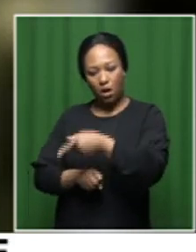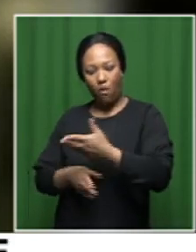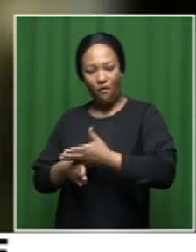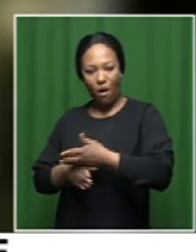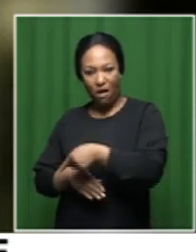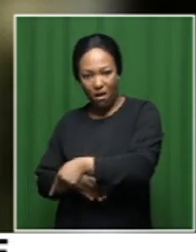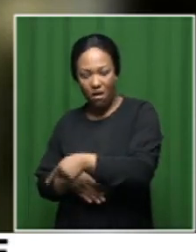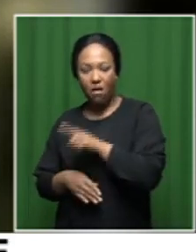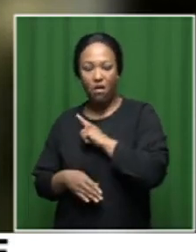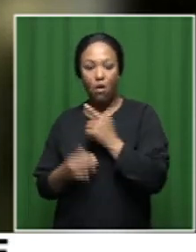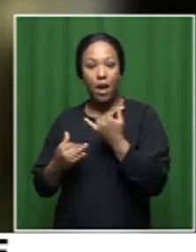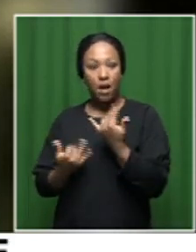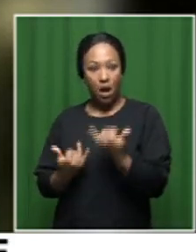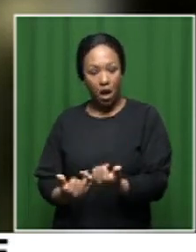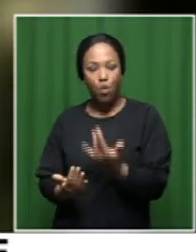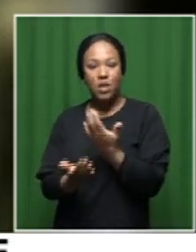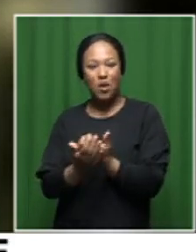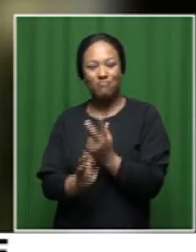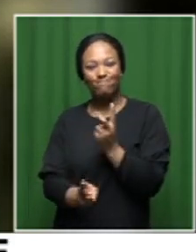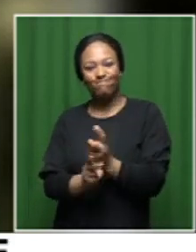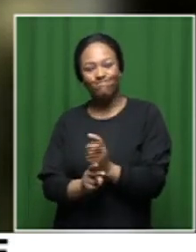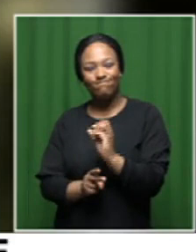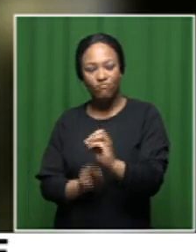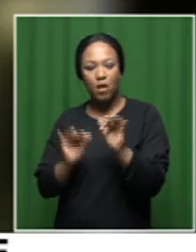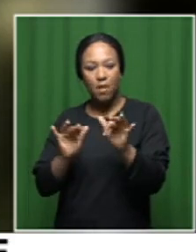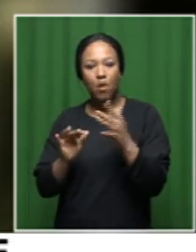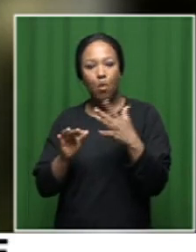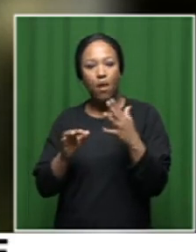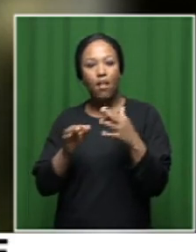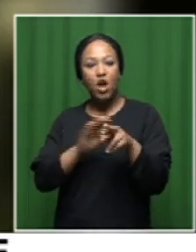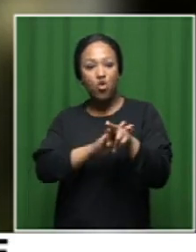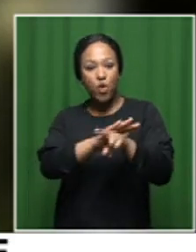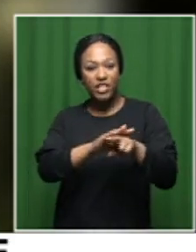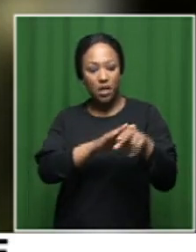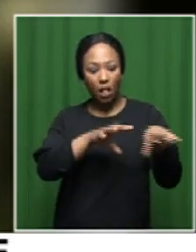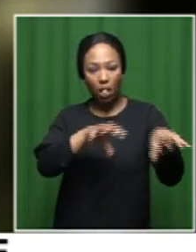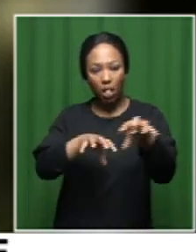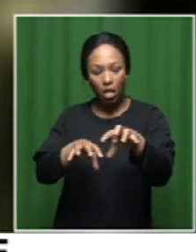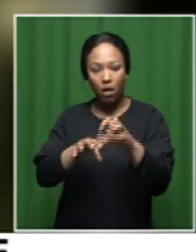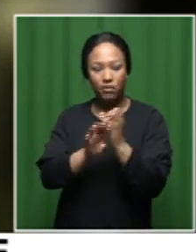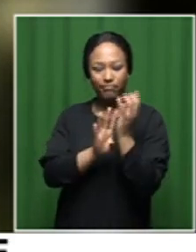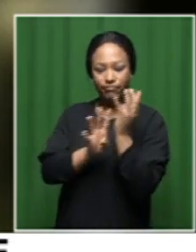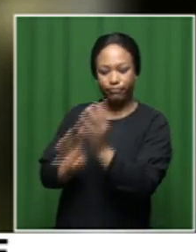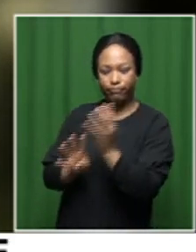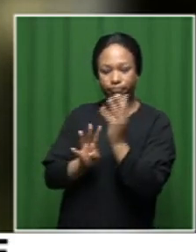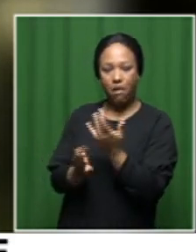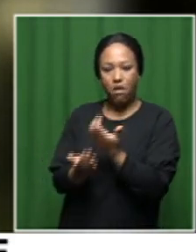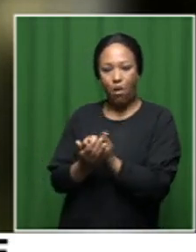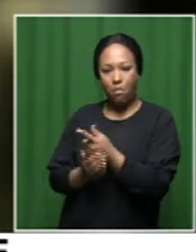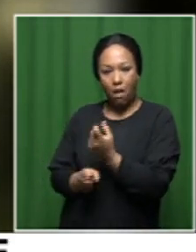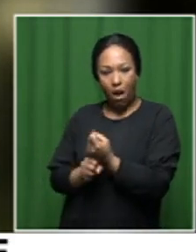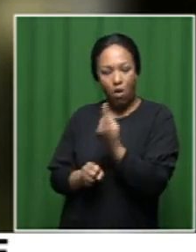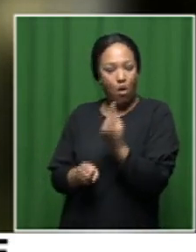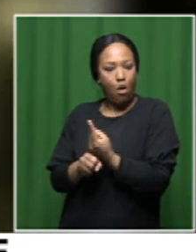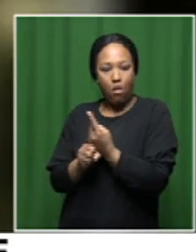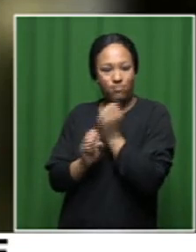as we go through tough economic times, people will move from outer regions into those economic hubs. So Gauteng will